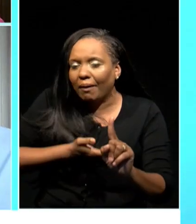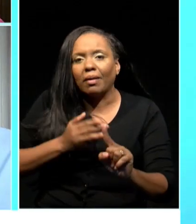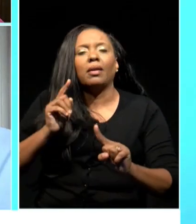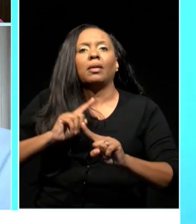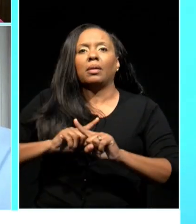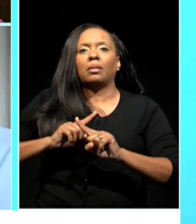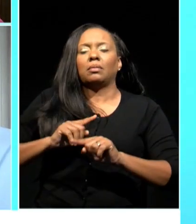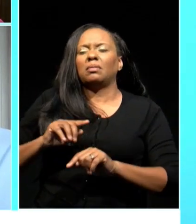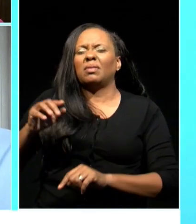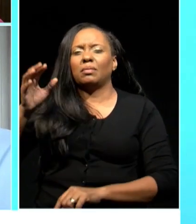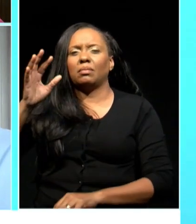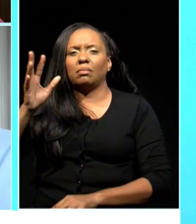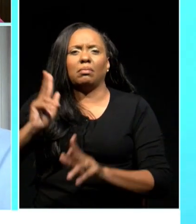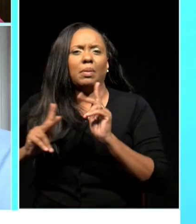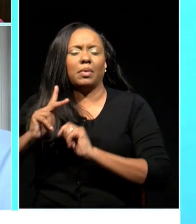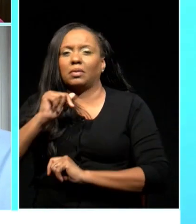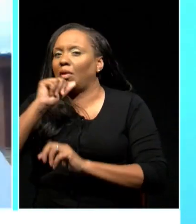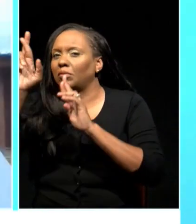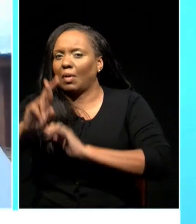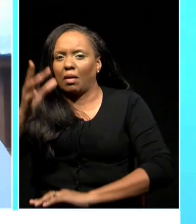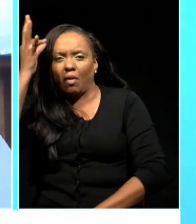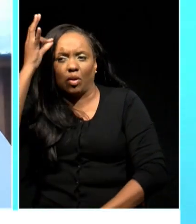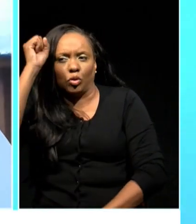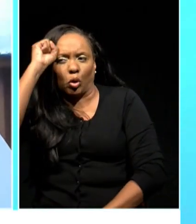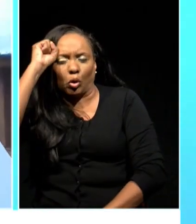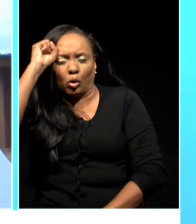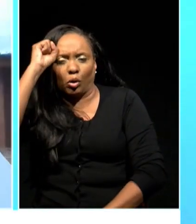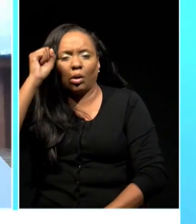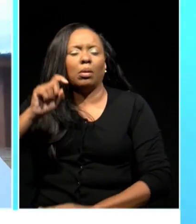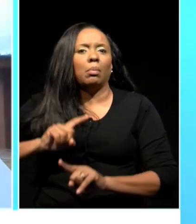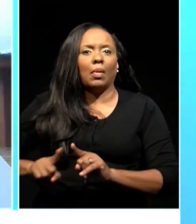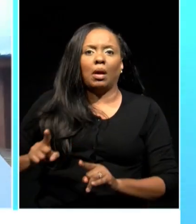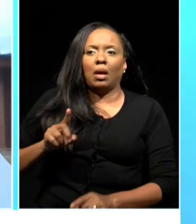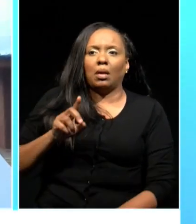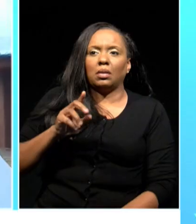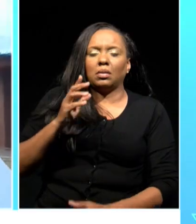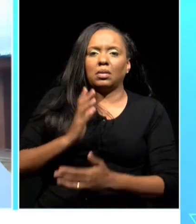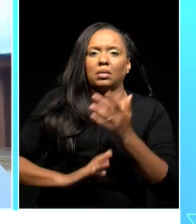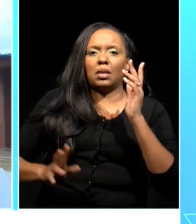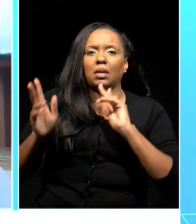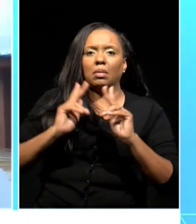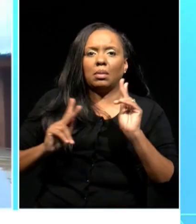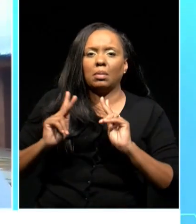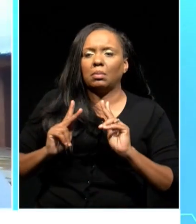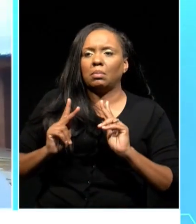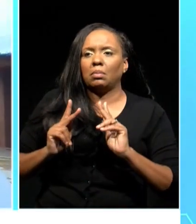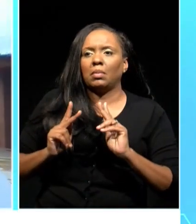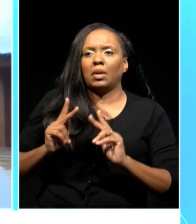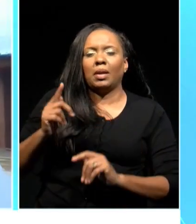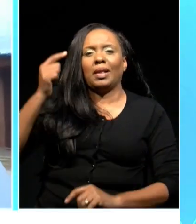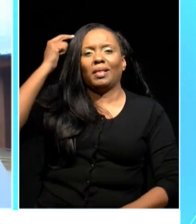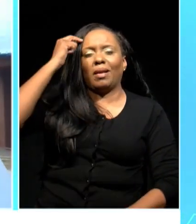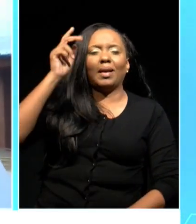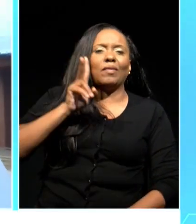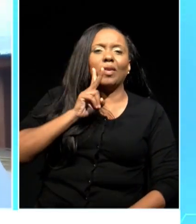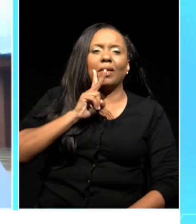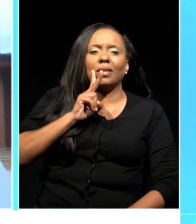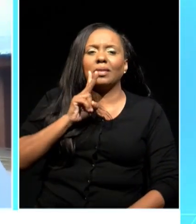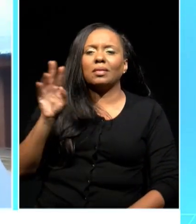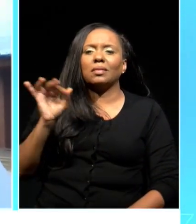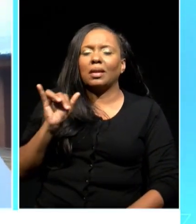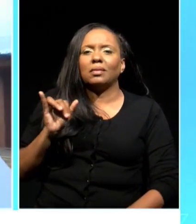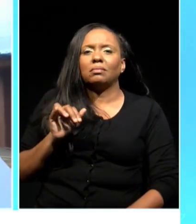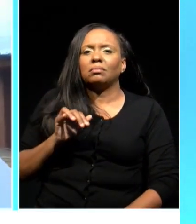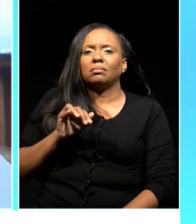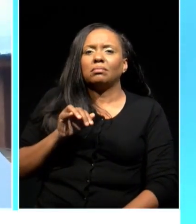that Frondell was by some of his colleagues. But I think that in her case, that some of them would have seen her as junior to themselves, and therefore